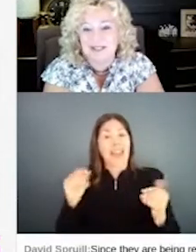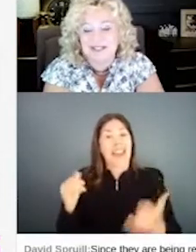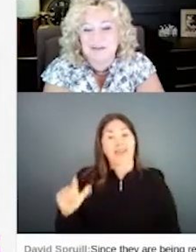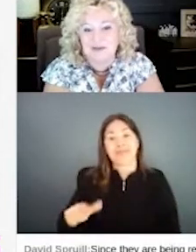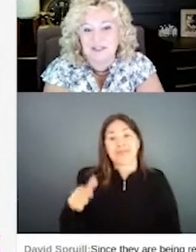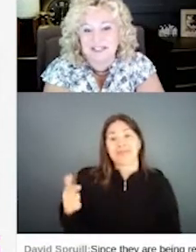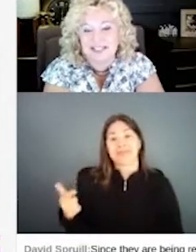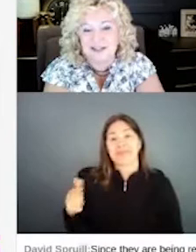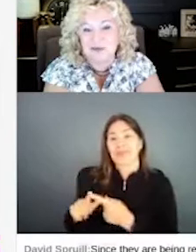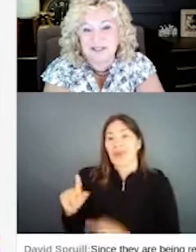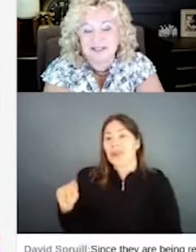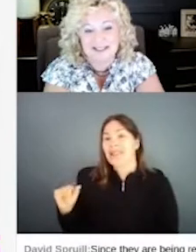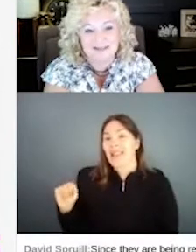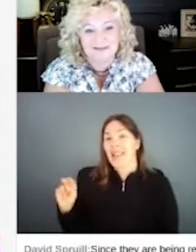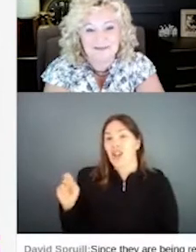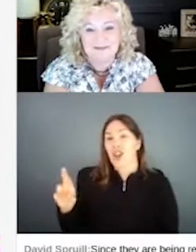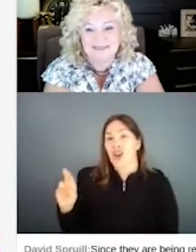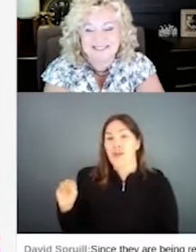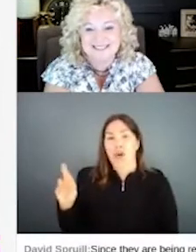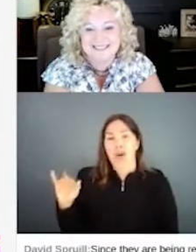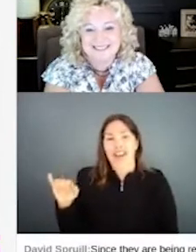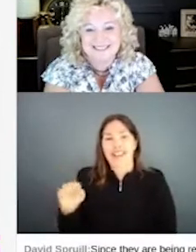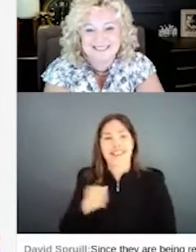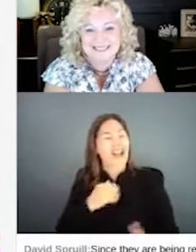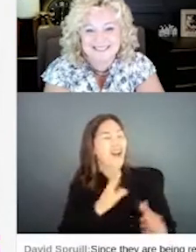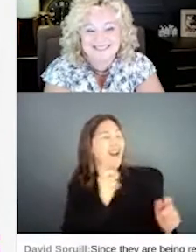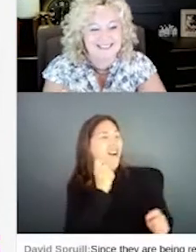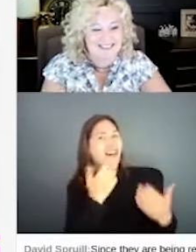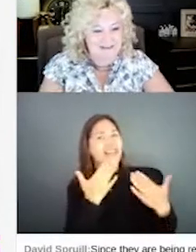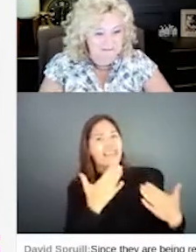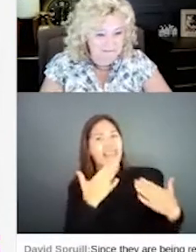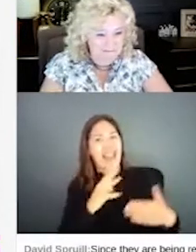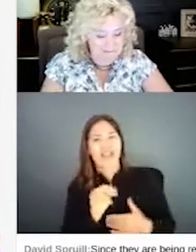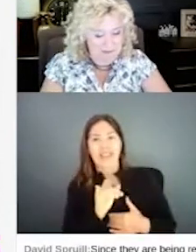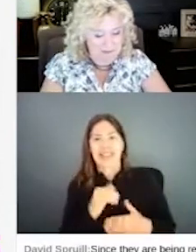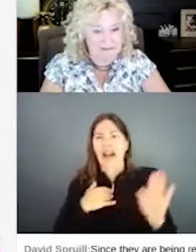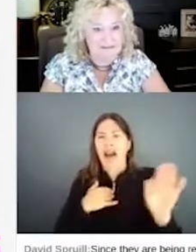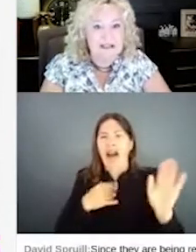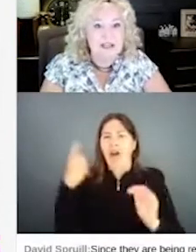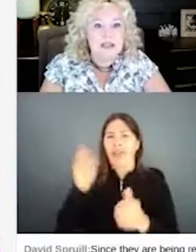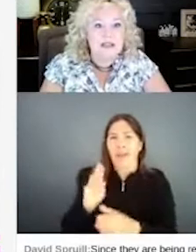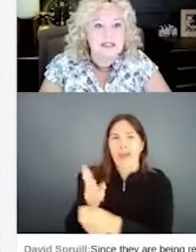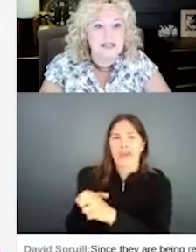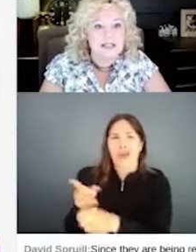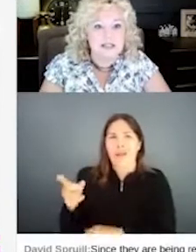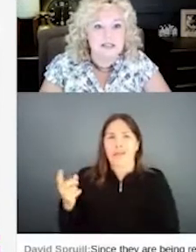time over to Tanner Morris. Awesome. Thanks, Christy. It's great. Christy, can I ask you a question first?